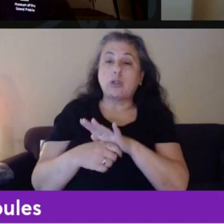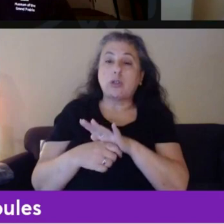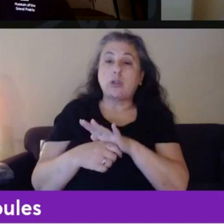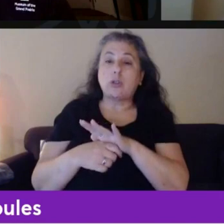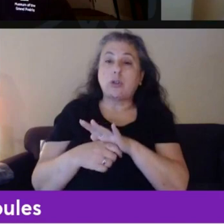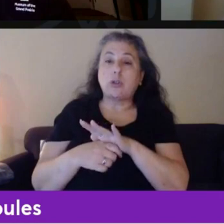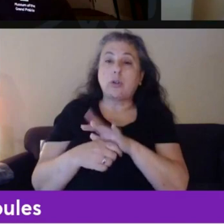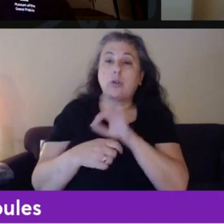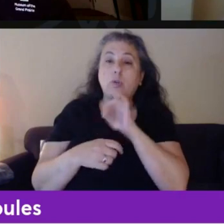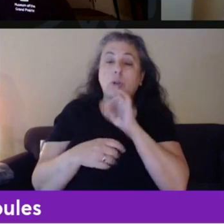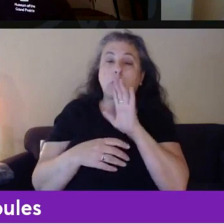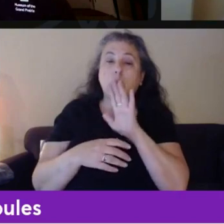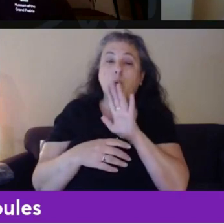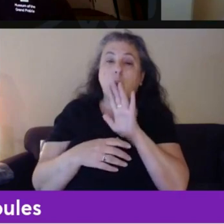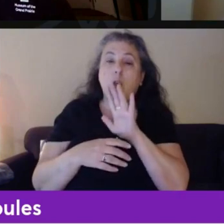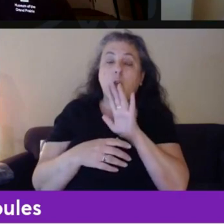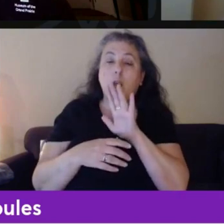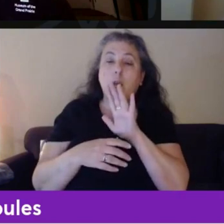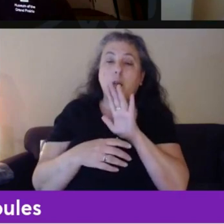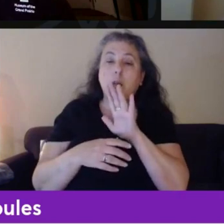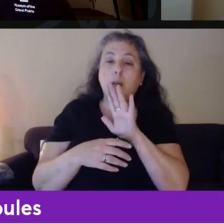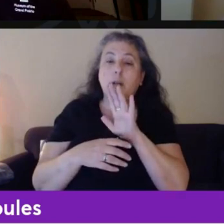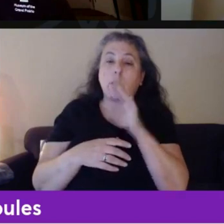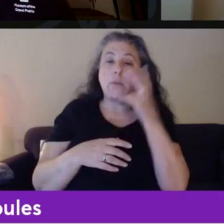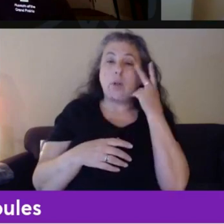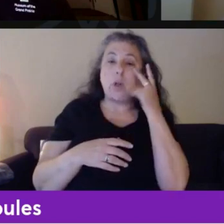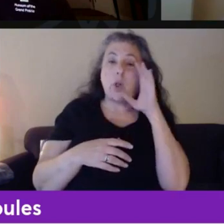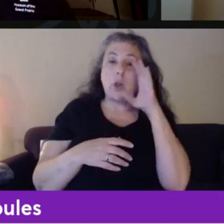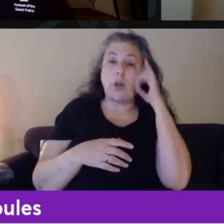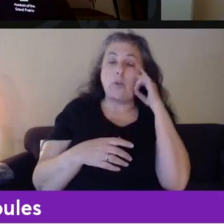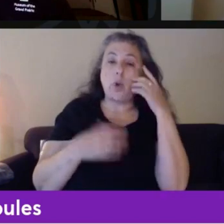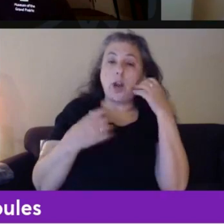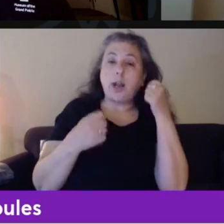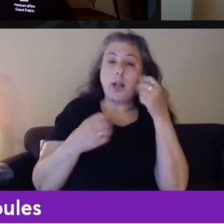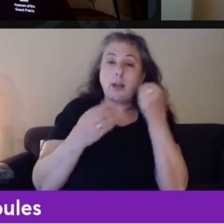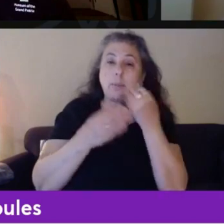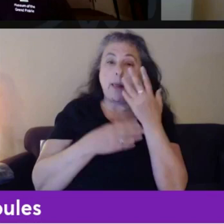That's a really great, if you're looking for healing plants.